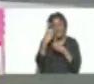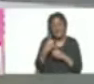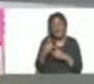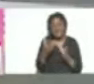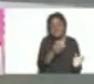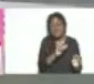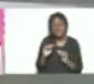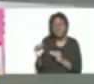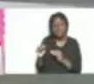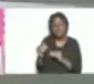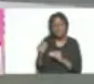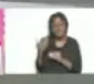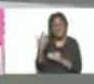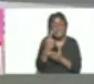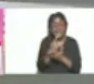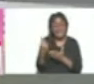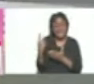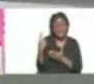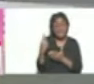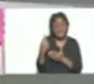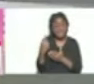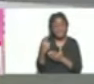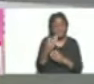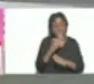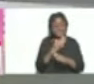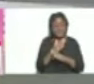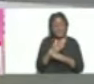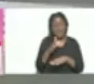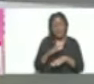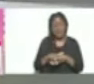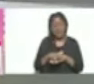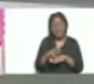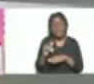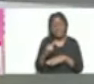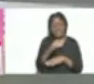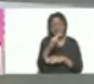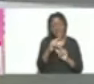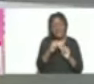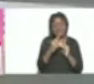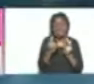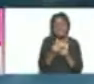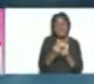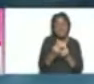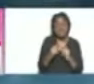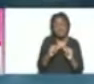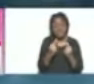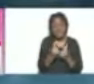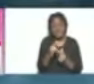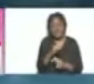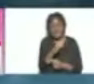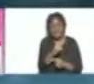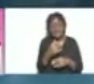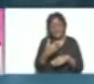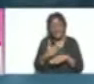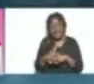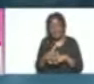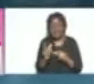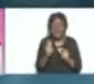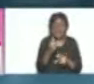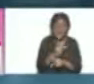the airline's fleet. Civil Aviation Chair Devard Francis confirming to our news team that after a careful